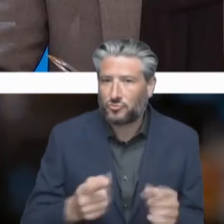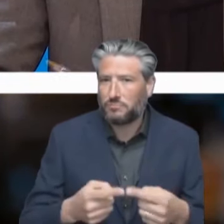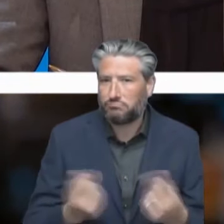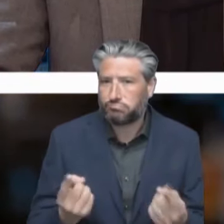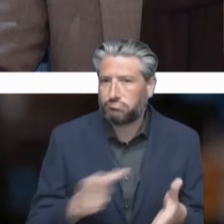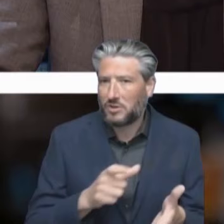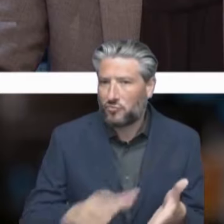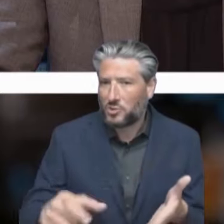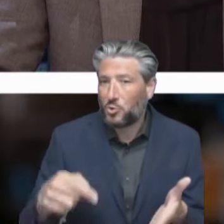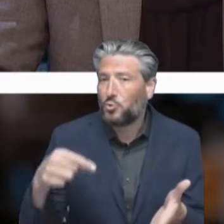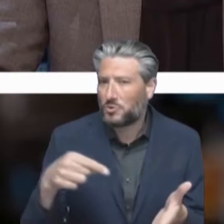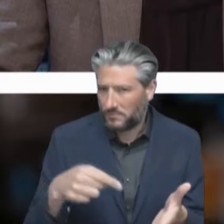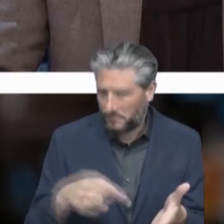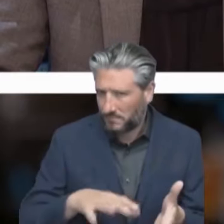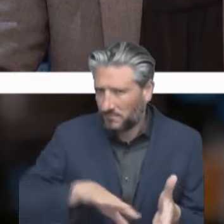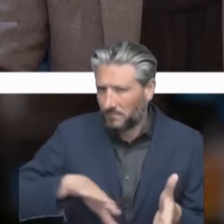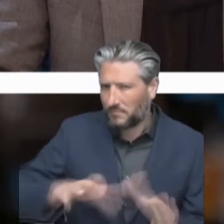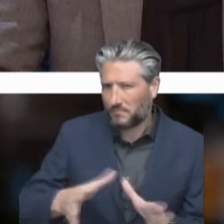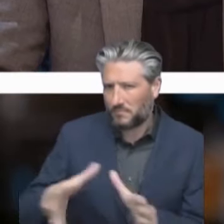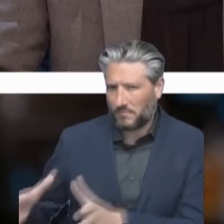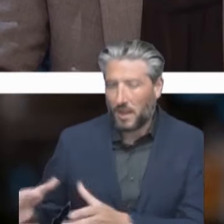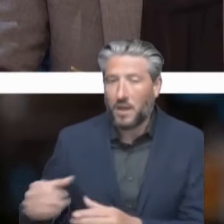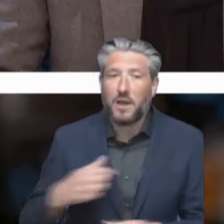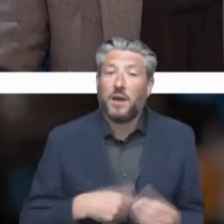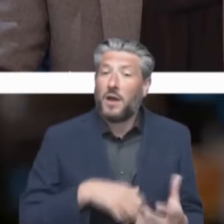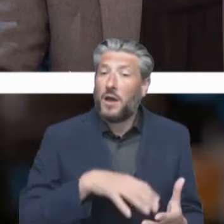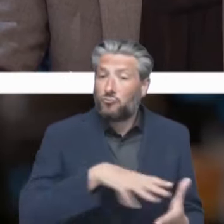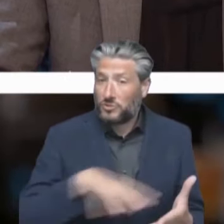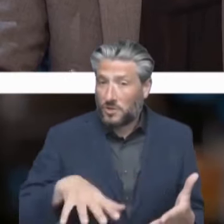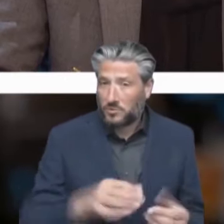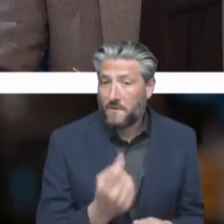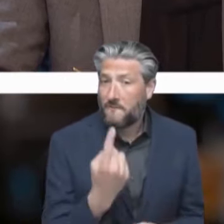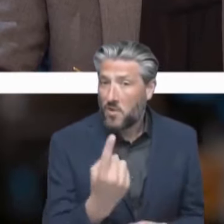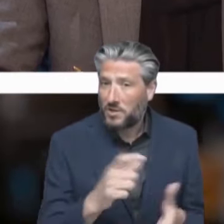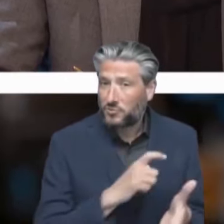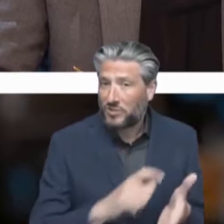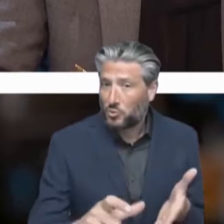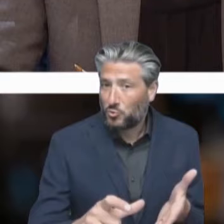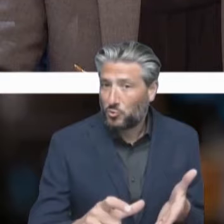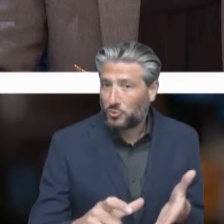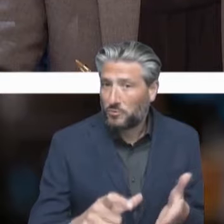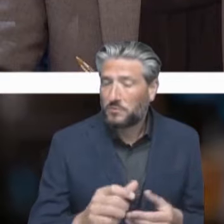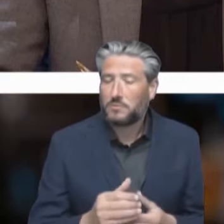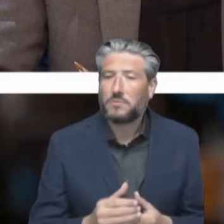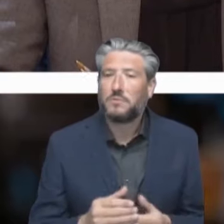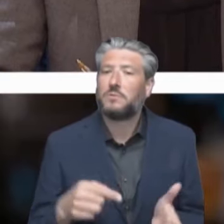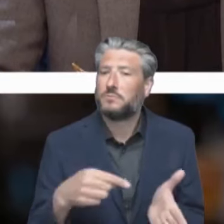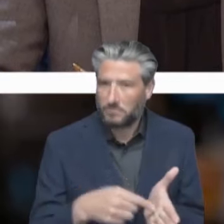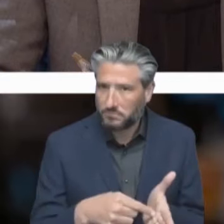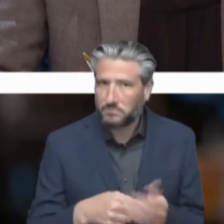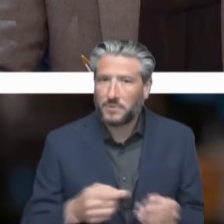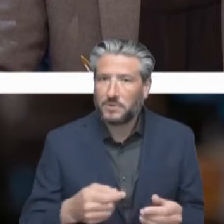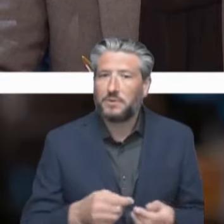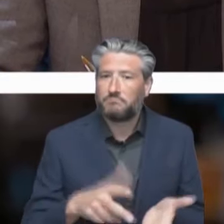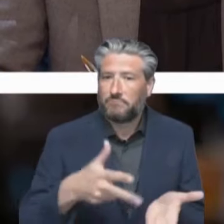the result of the vote. First resolution. The purpose of the first resolution is to approve the annual accounts for fiscal year